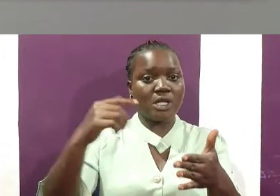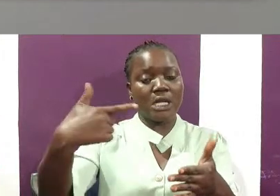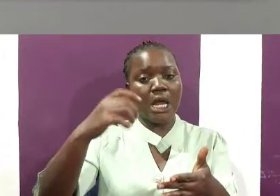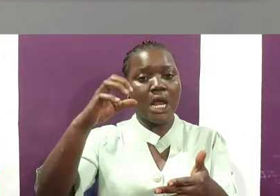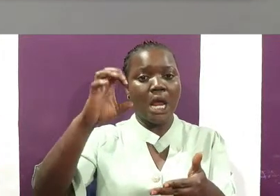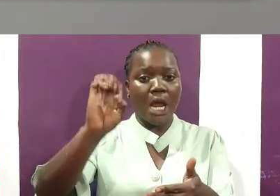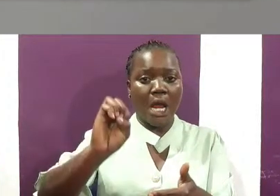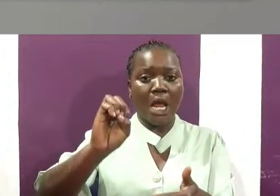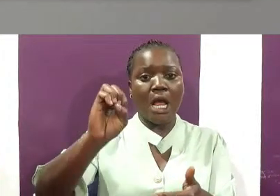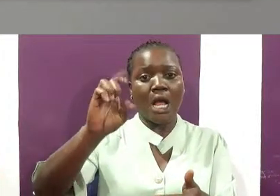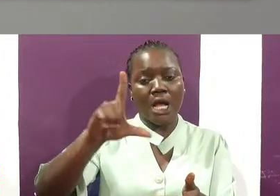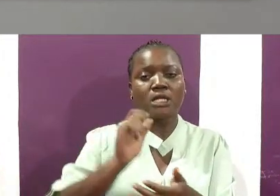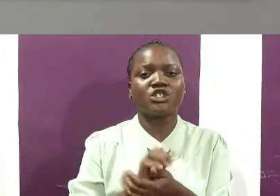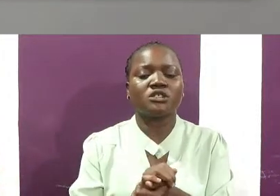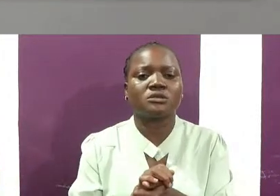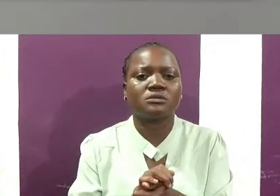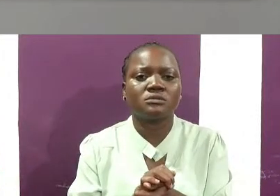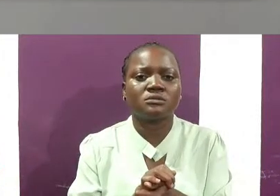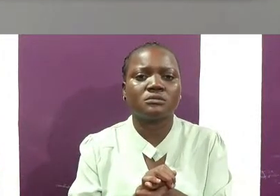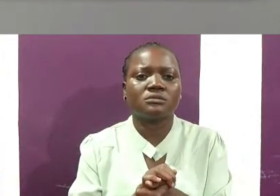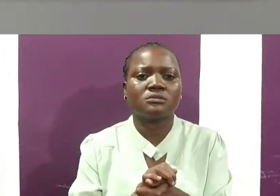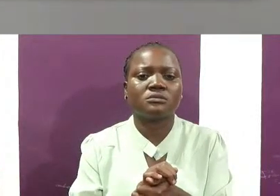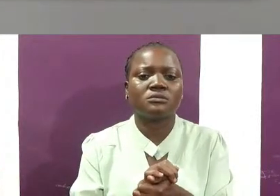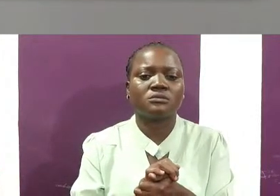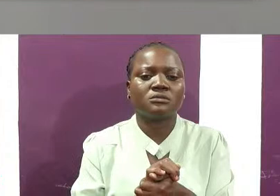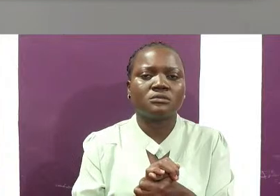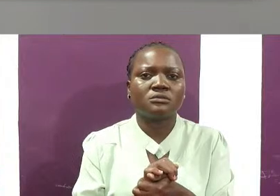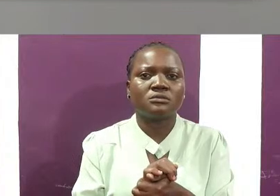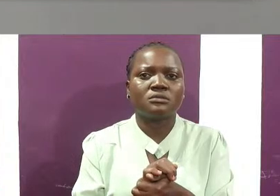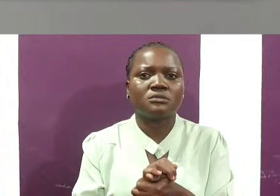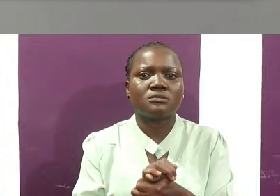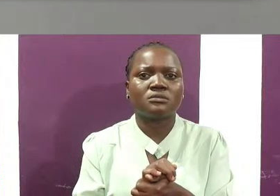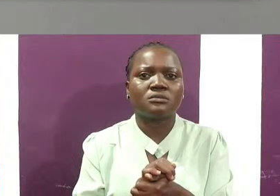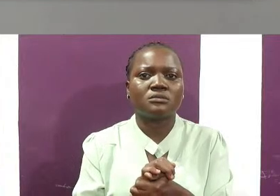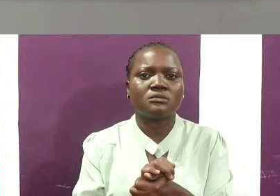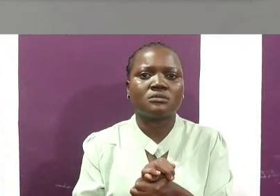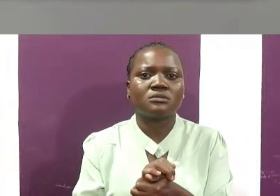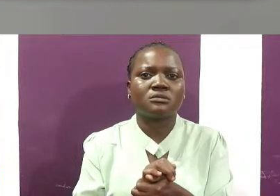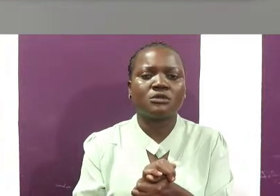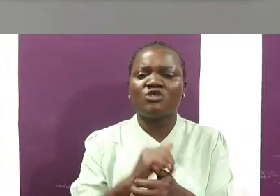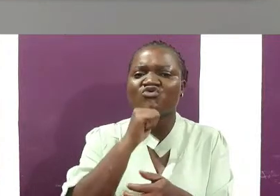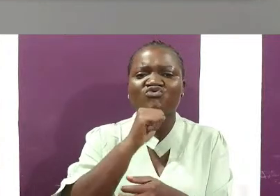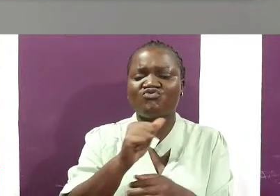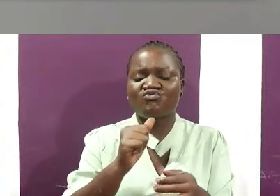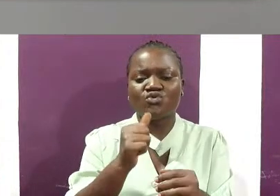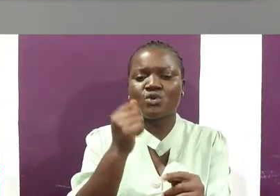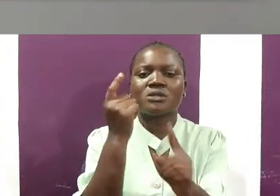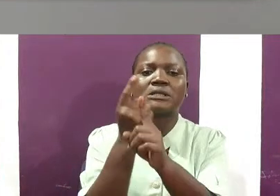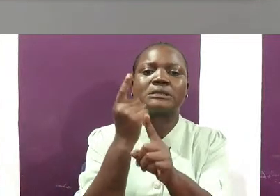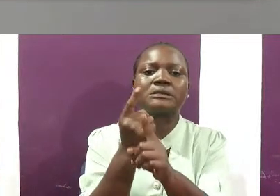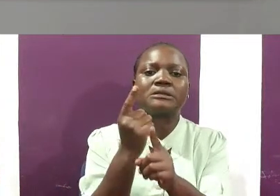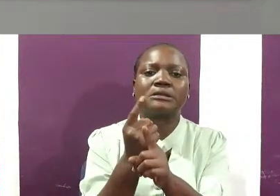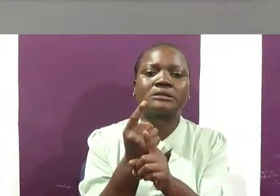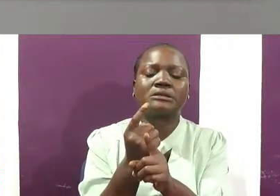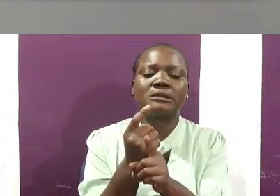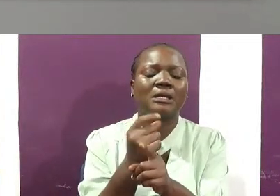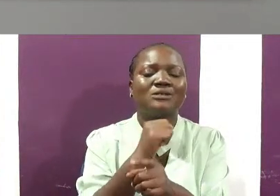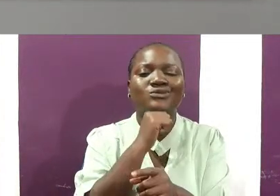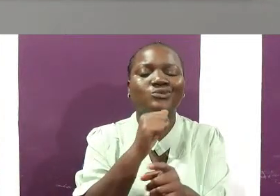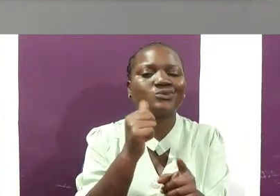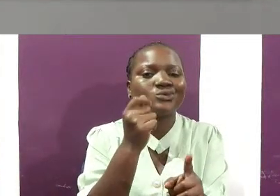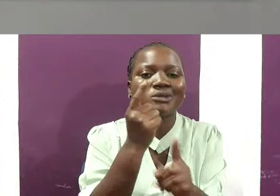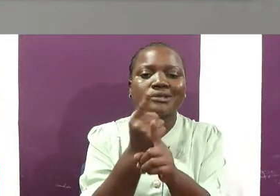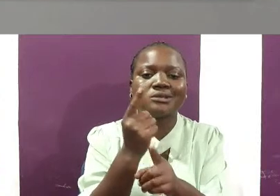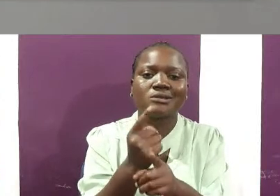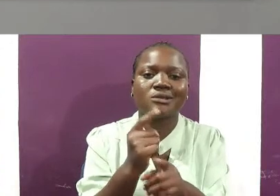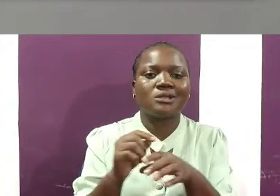There is a oneness found not just in the book of Acts, not just in Acts chapter 2, but also in Galatians entirety.